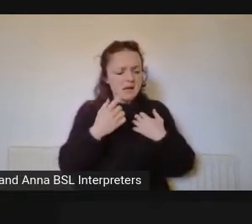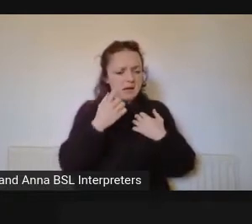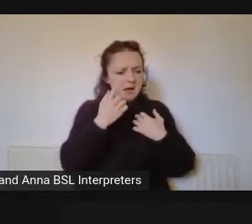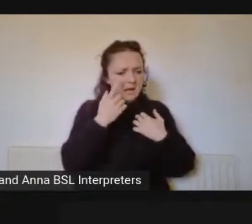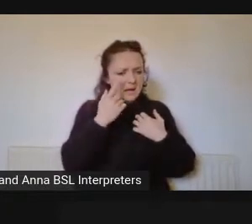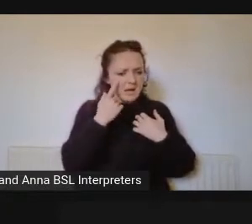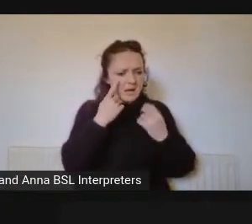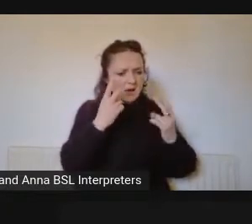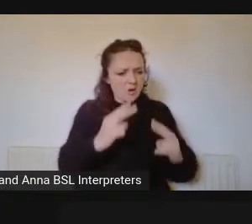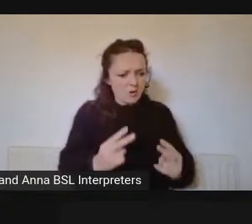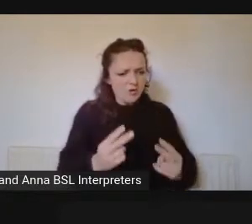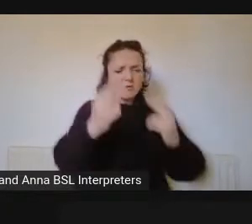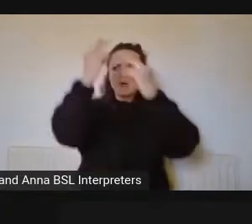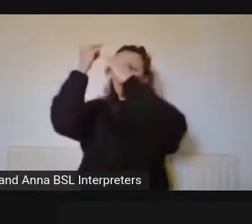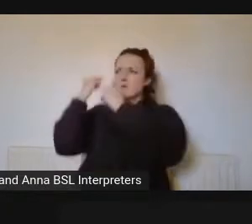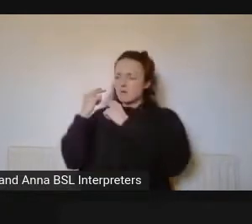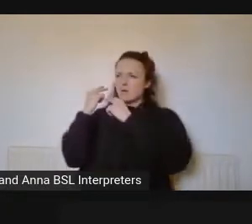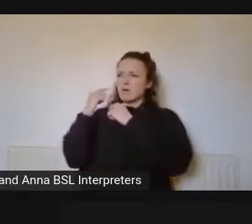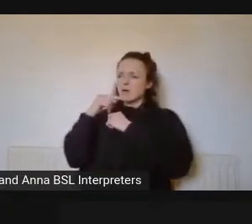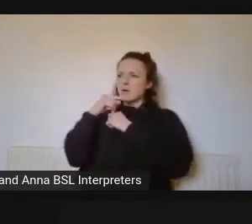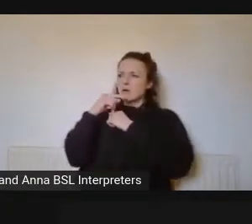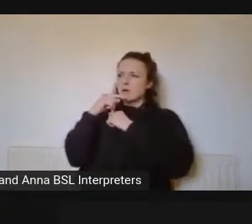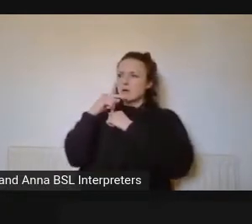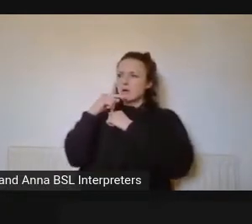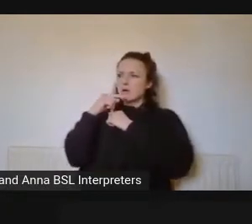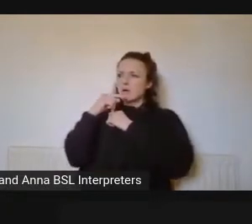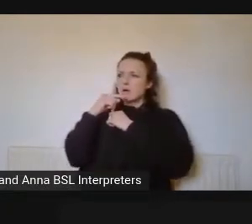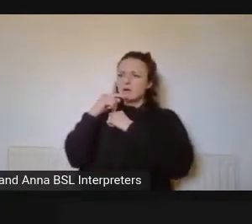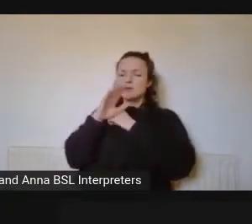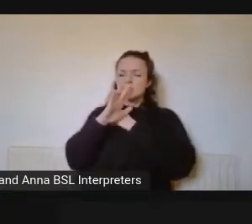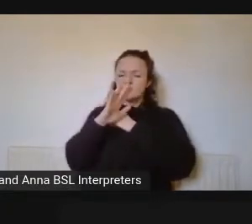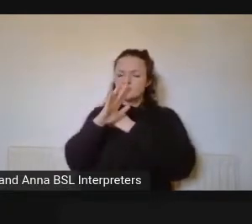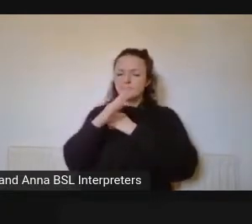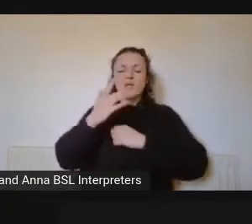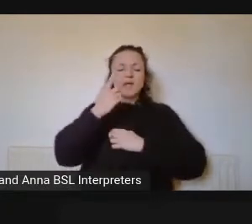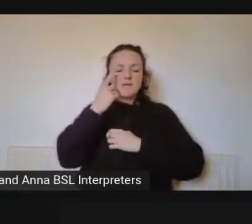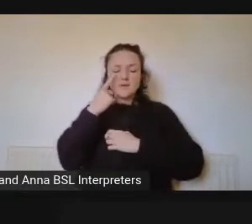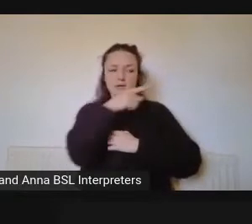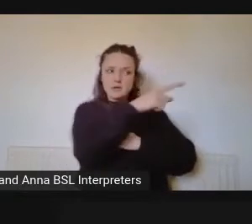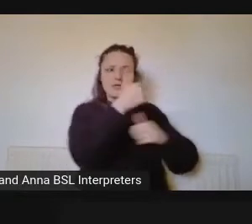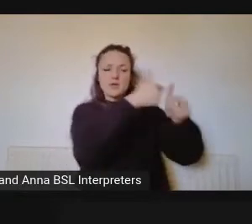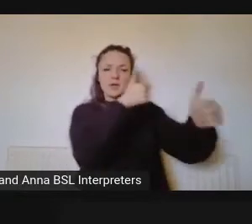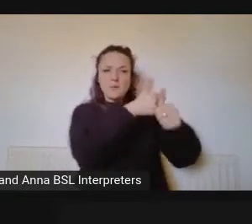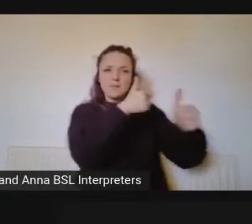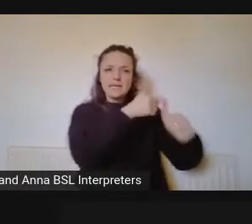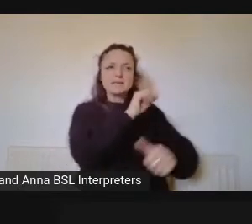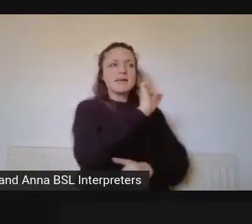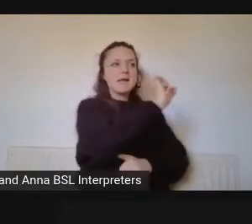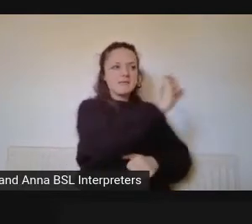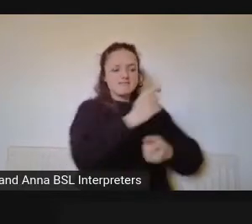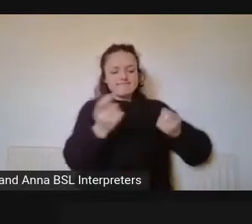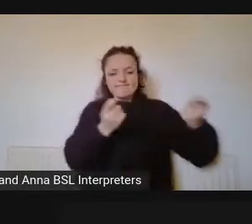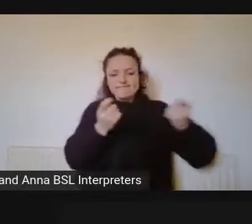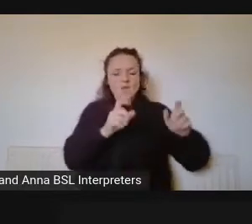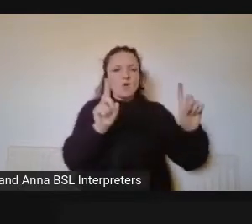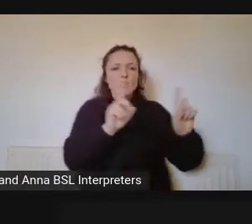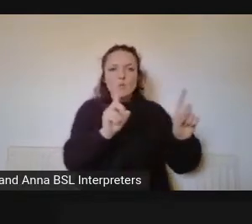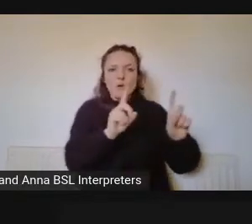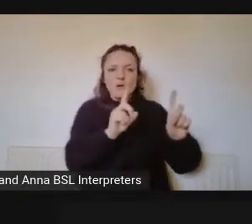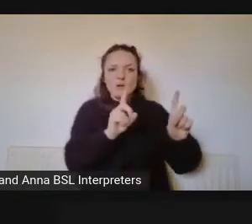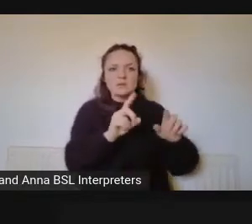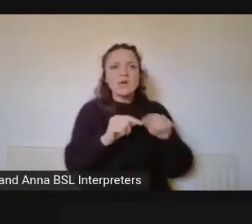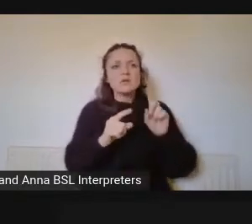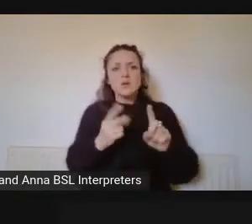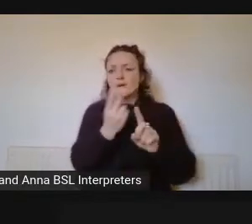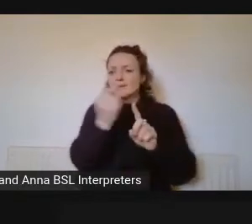perspective of the companies, because what a lot of like, you know, land reclamants have to deal with at the moment. So people who've been displaced from their